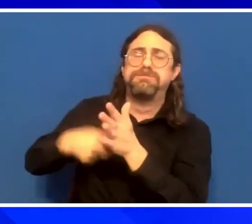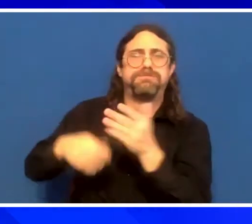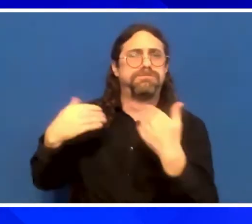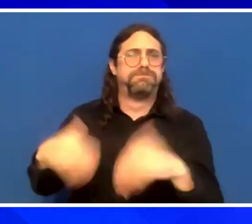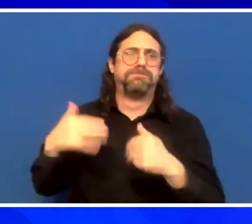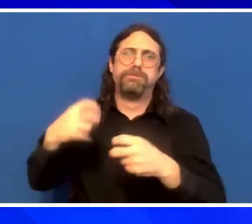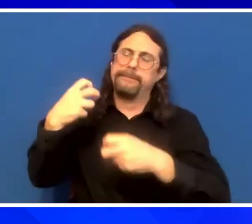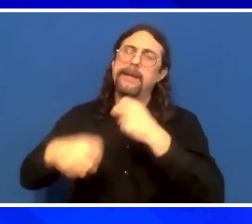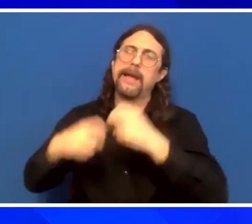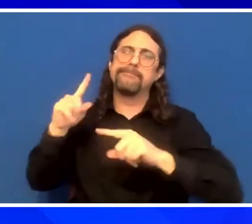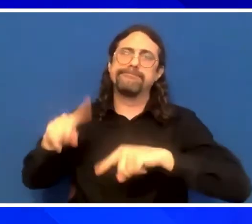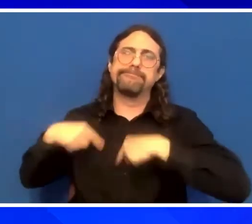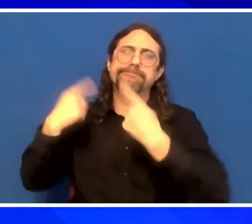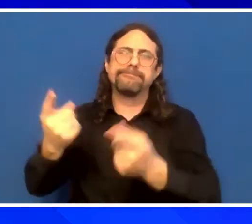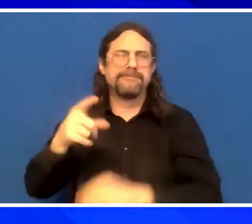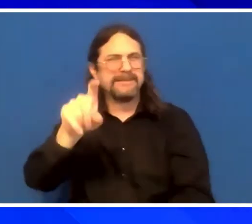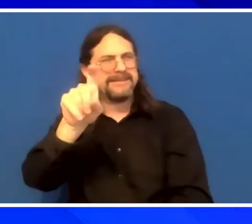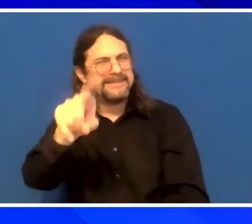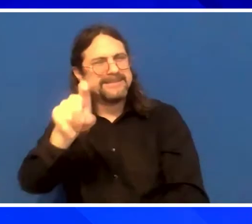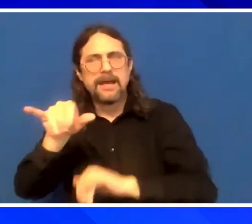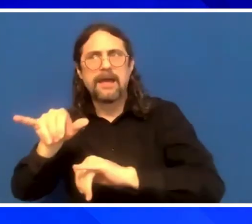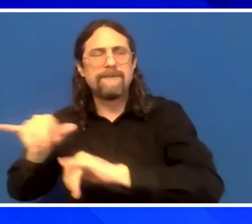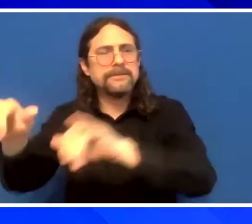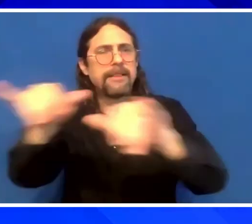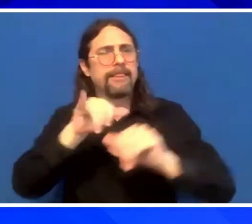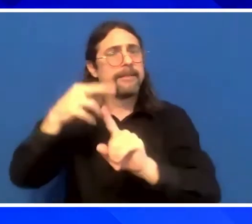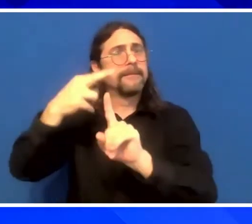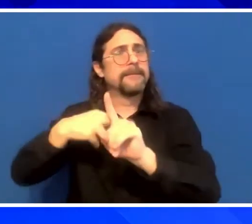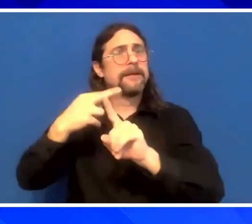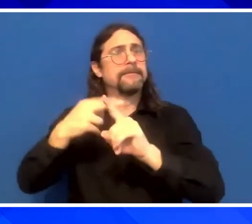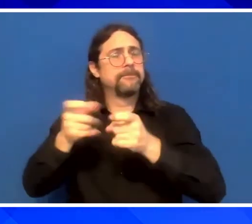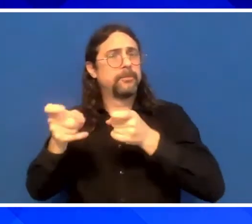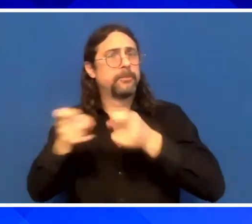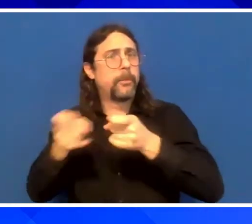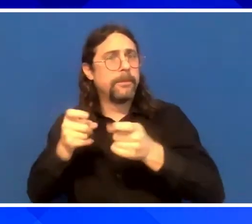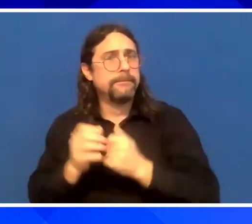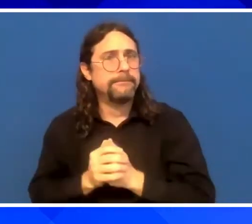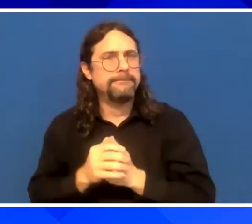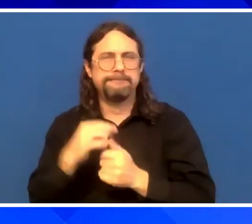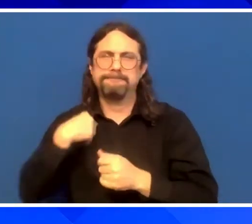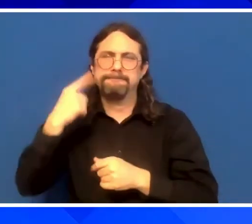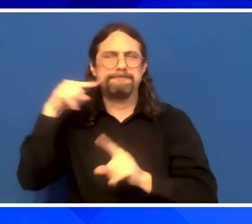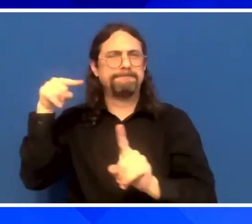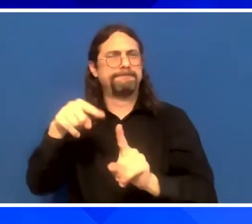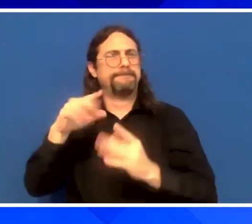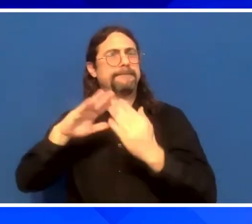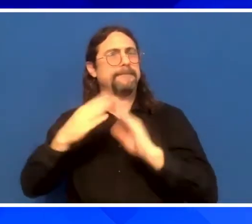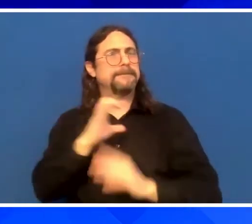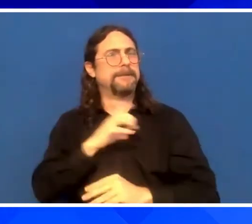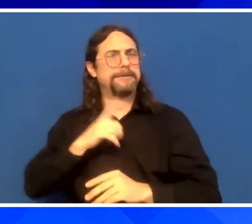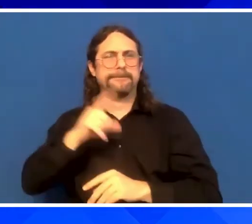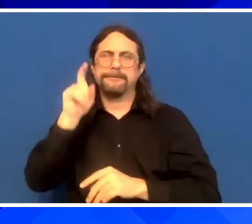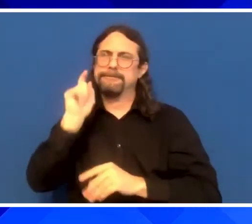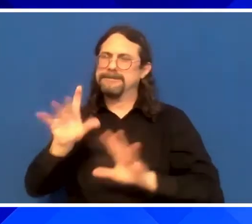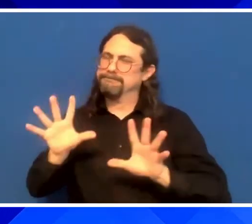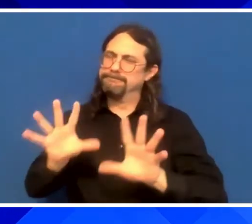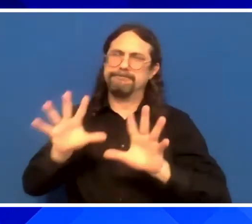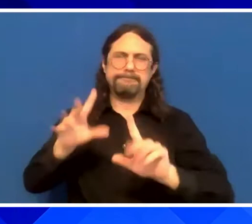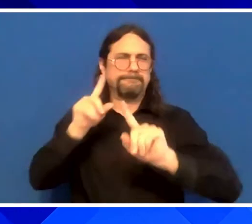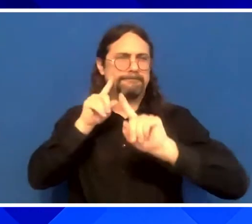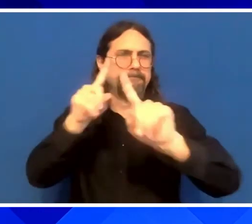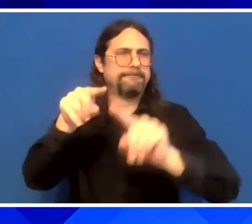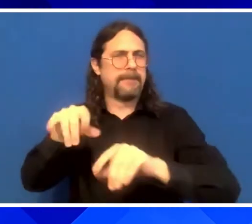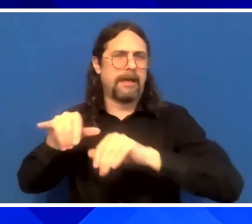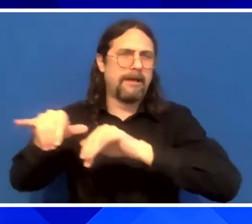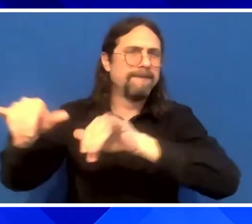as close as possible to that goal and to put pressure on Albany to repeal the RSTAT law. I will also call for increased